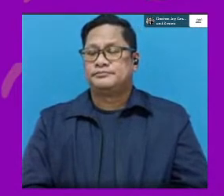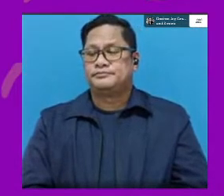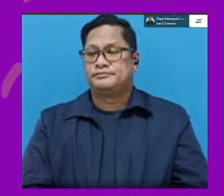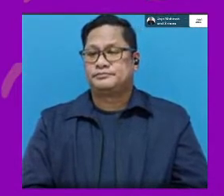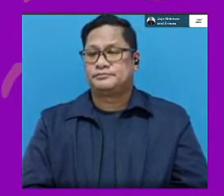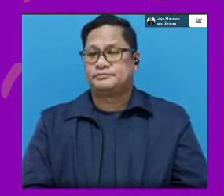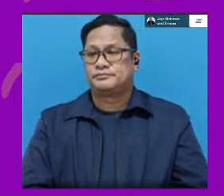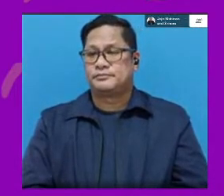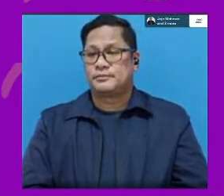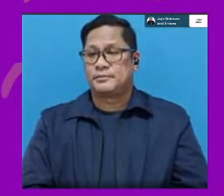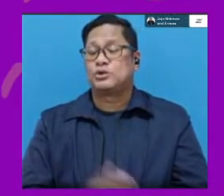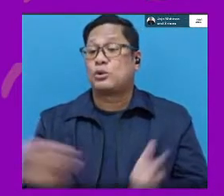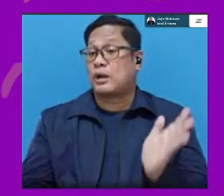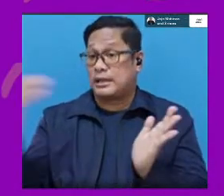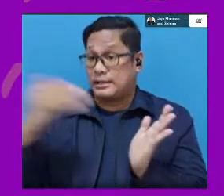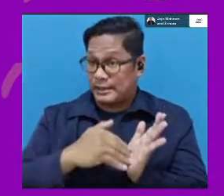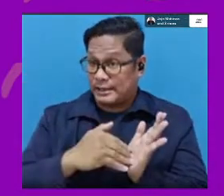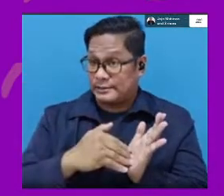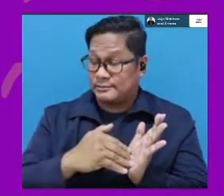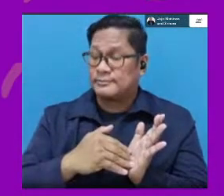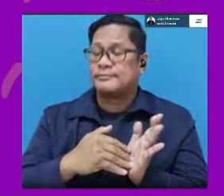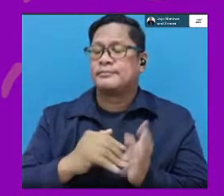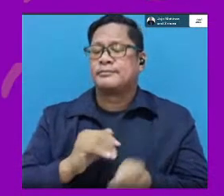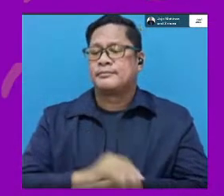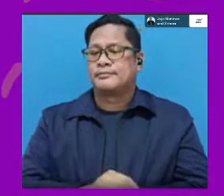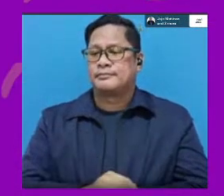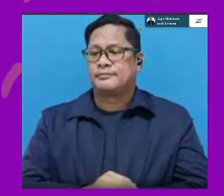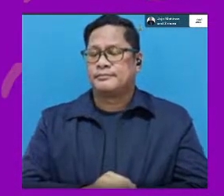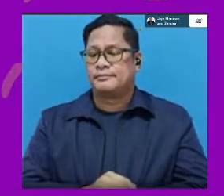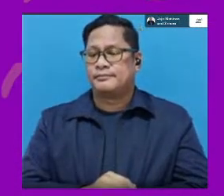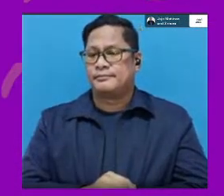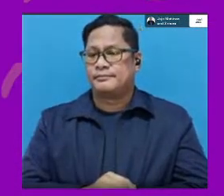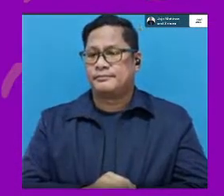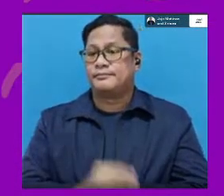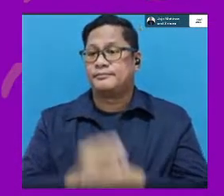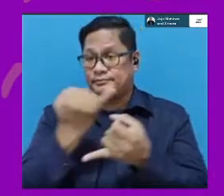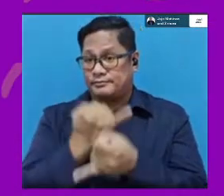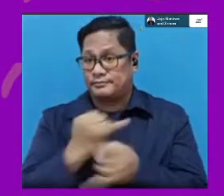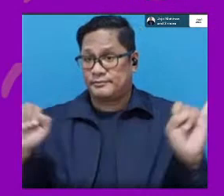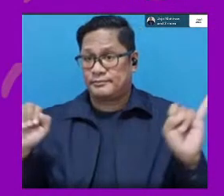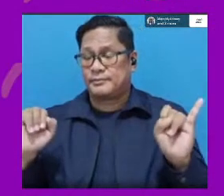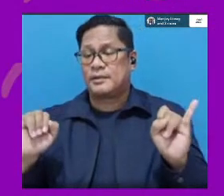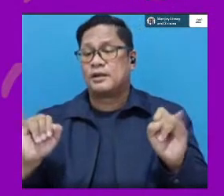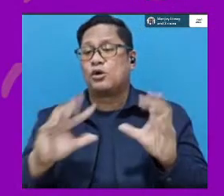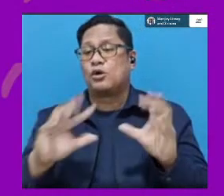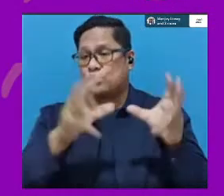Just to reiterate, the independent groups of